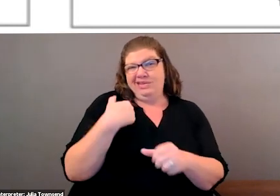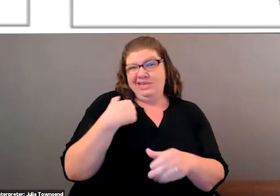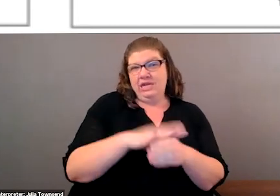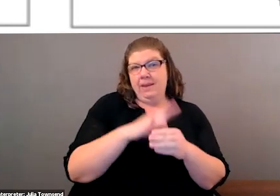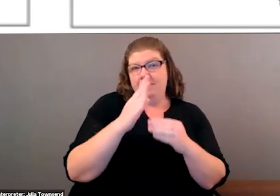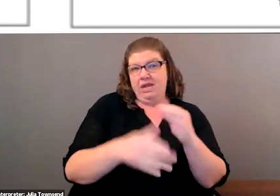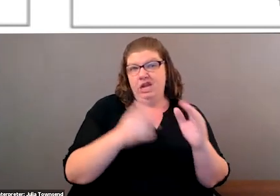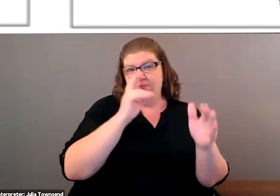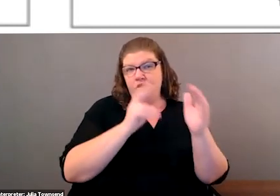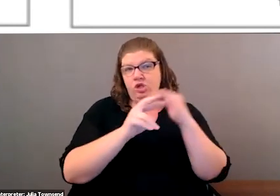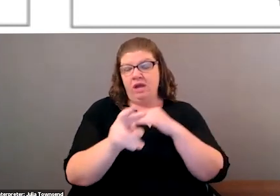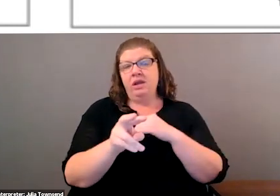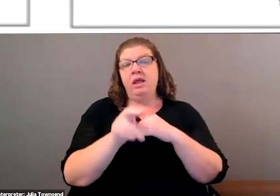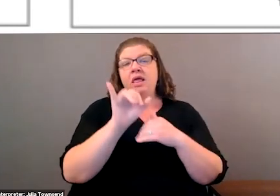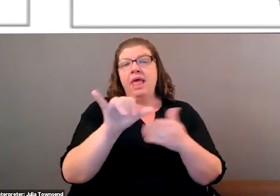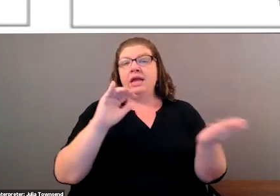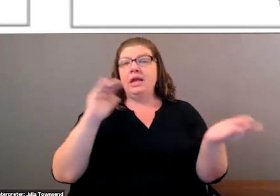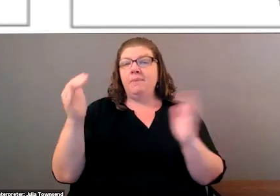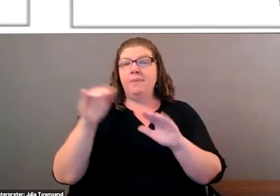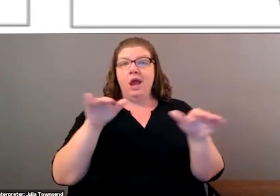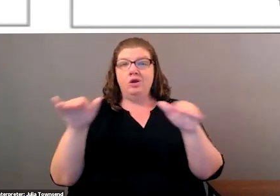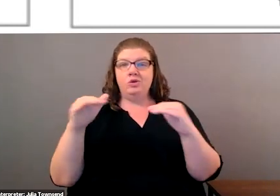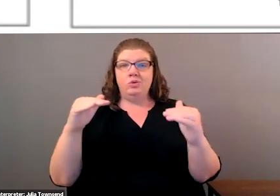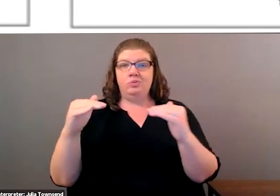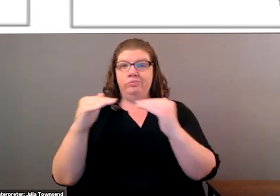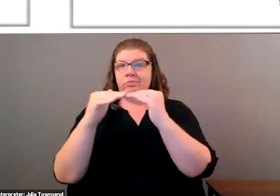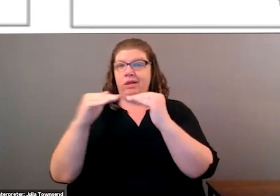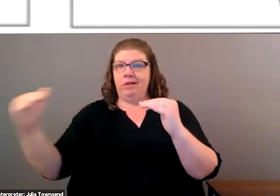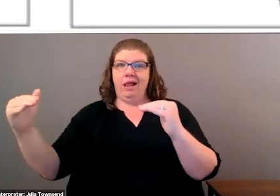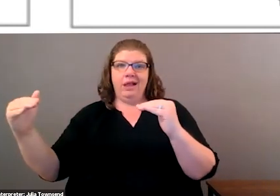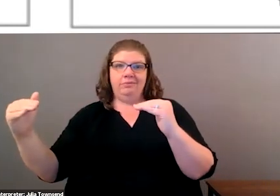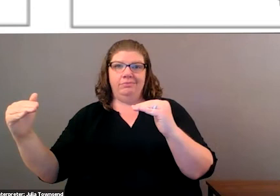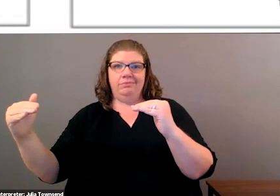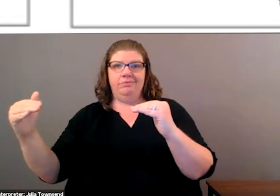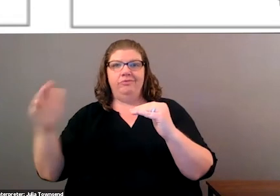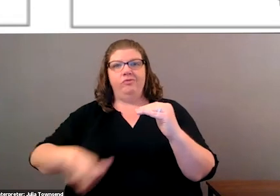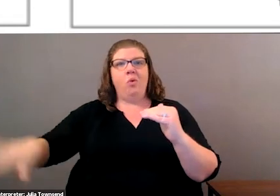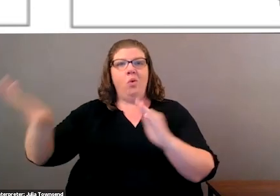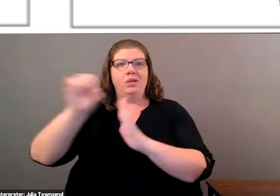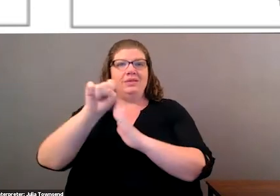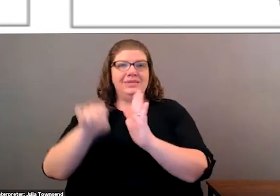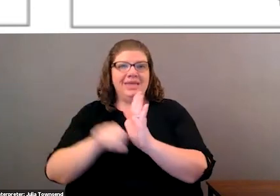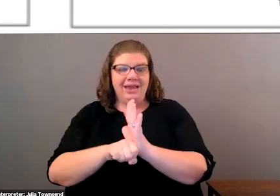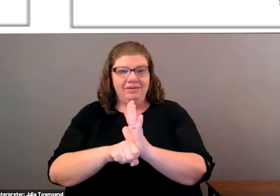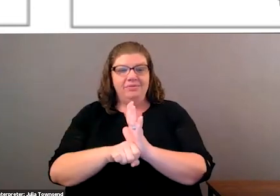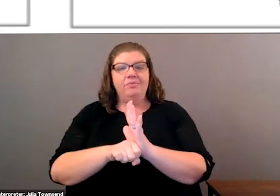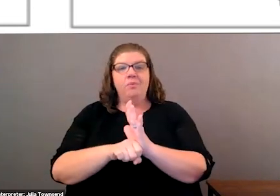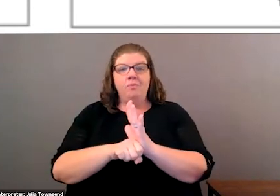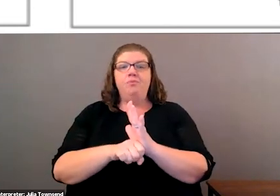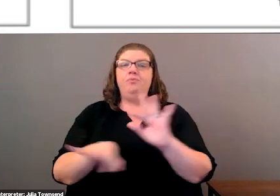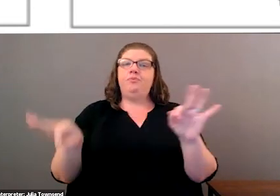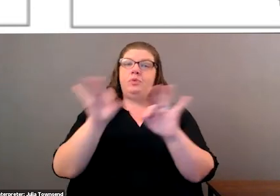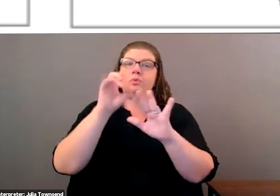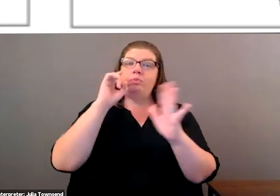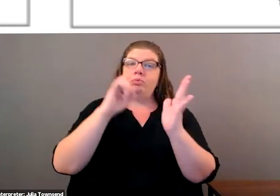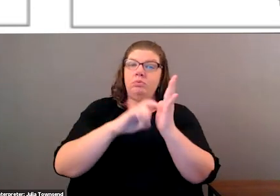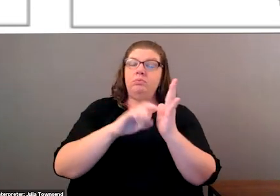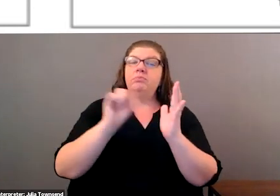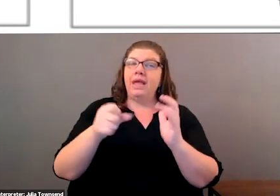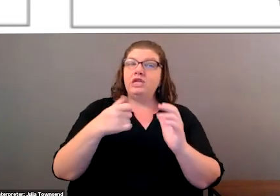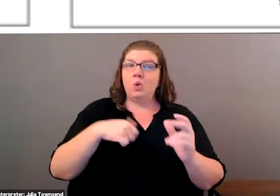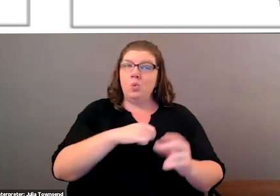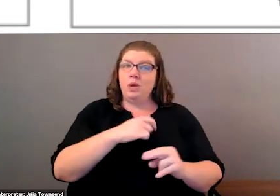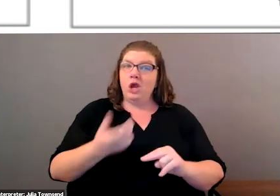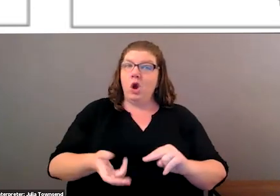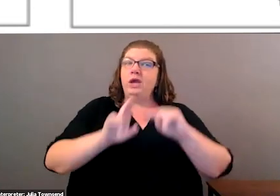to the relatively, or pretty impressively flat line across the state. So it is important to note that we are increasing A